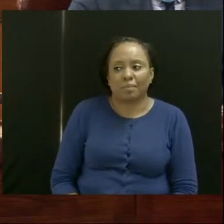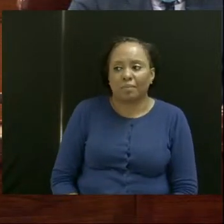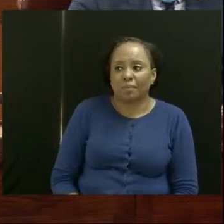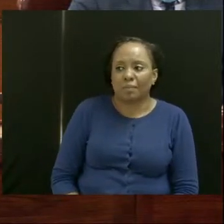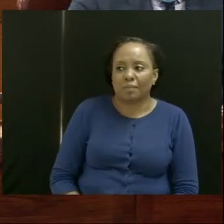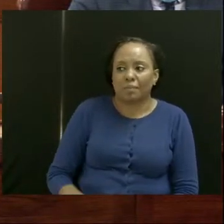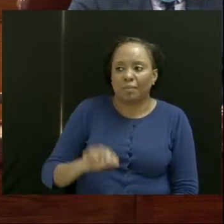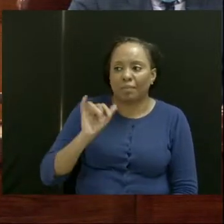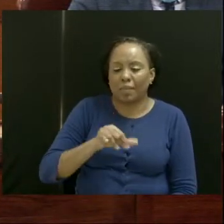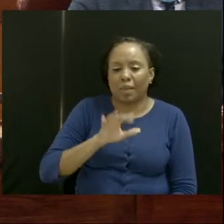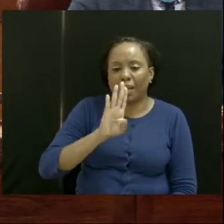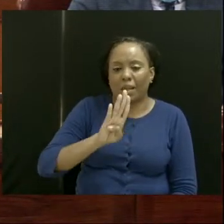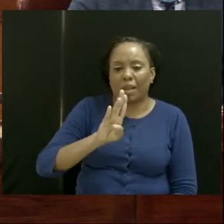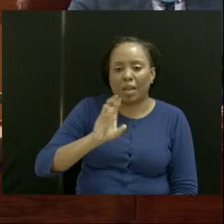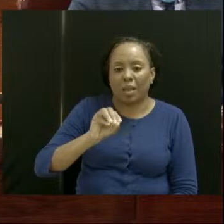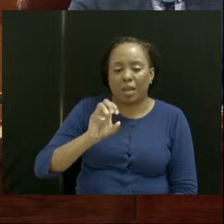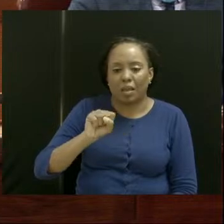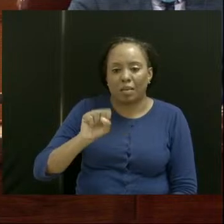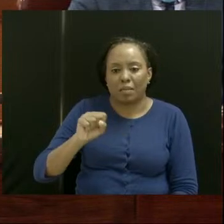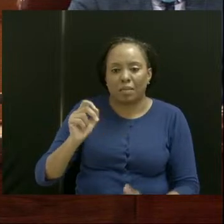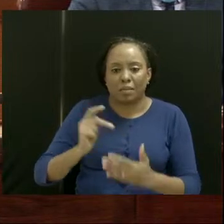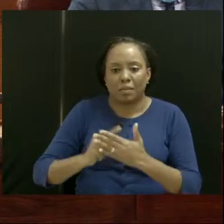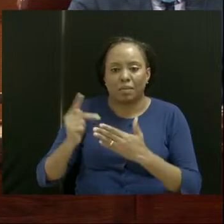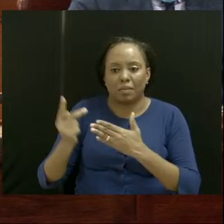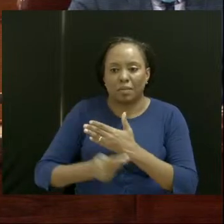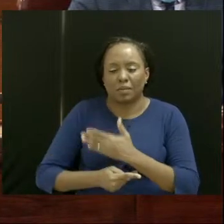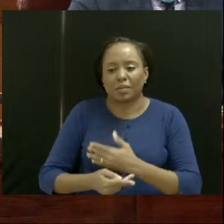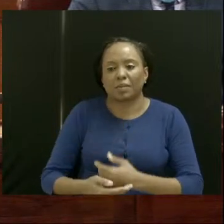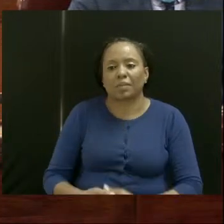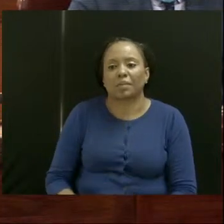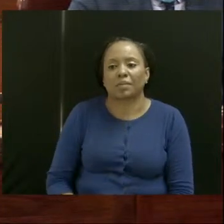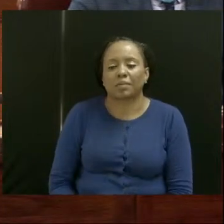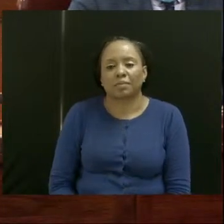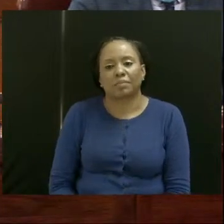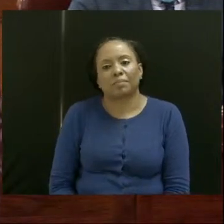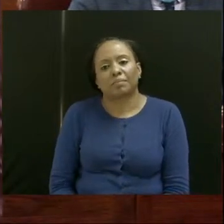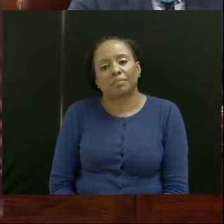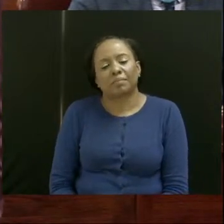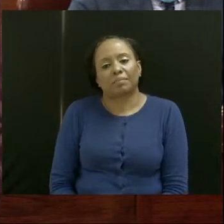BOSS BOSS program. I questioned that then.